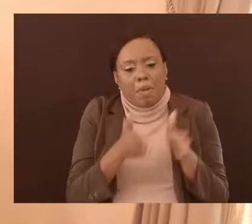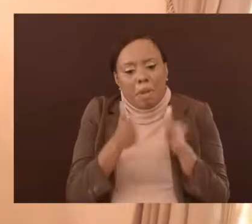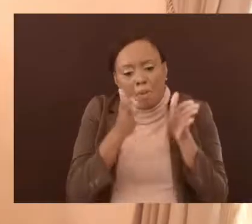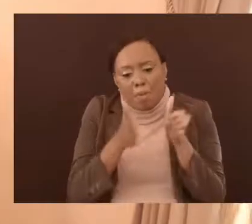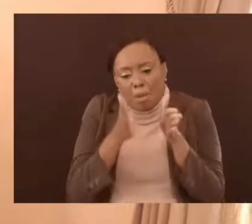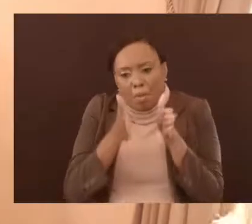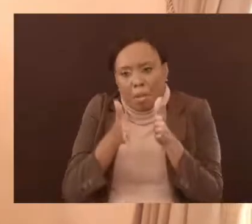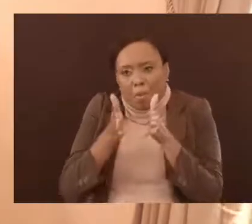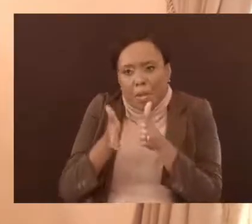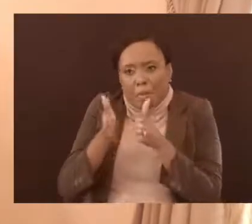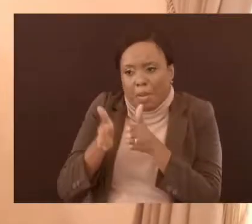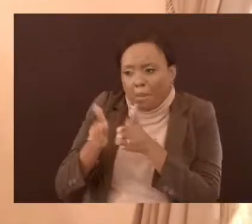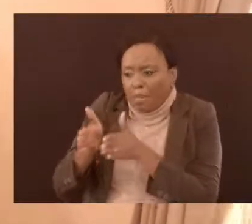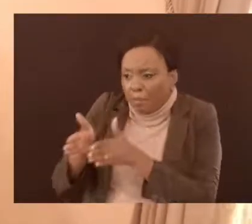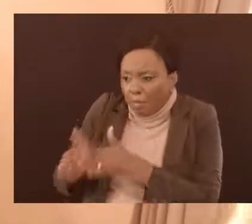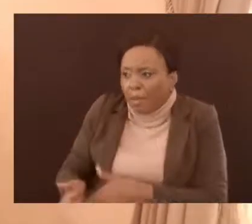receiving